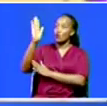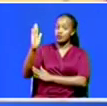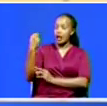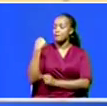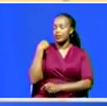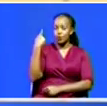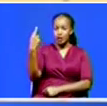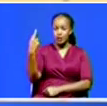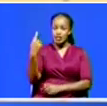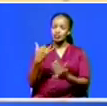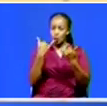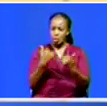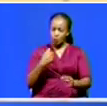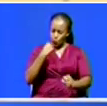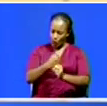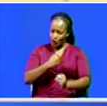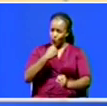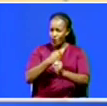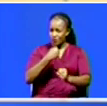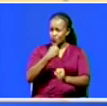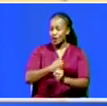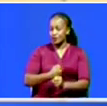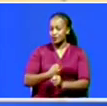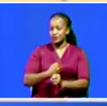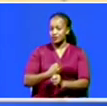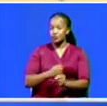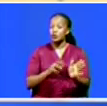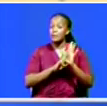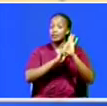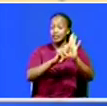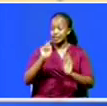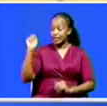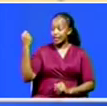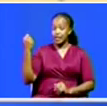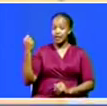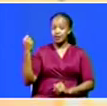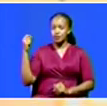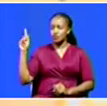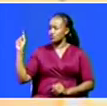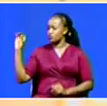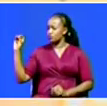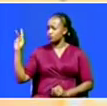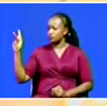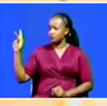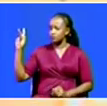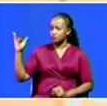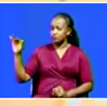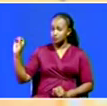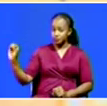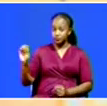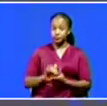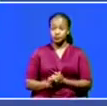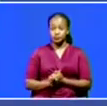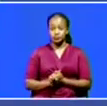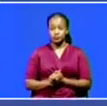1. Sasa hii ni kwenda kujitahidi, kujikaza ili tuweze tukarepresent Kenya kule Toko. Na ukiangalia